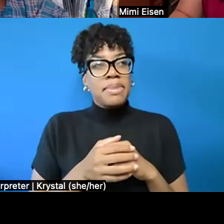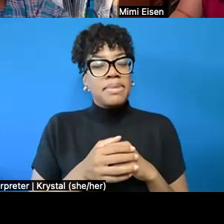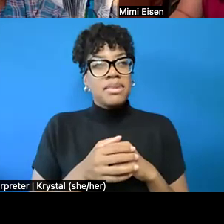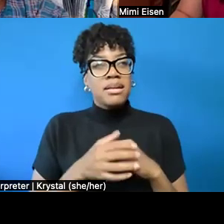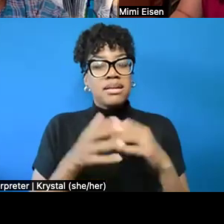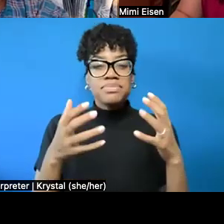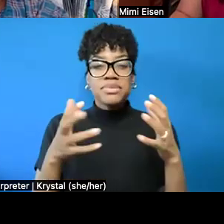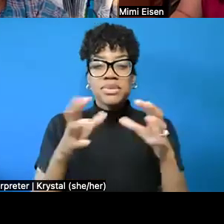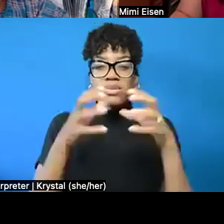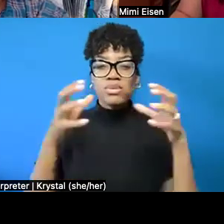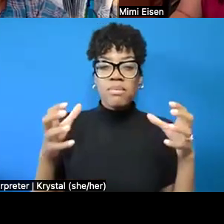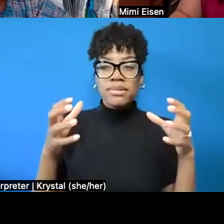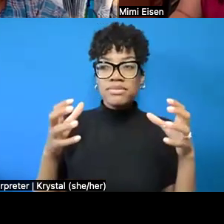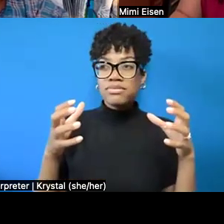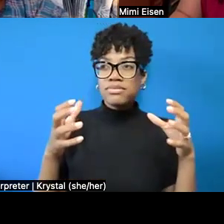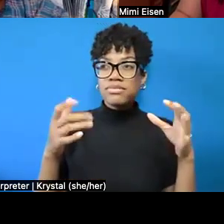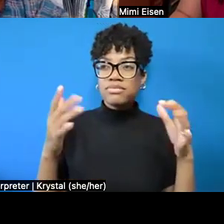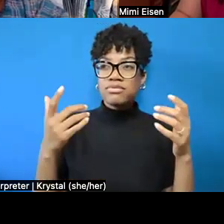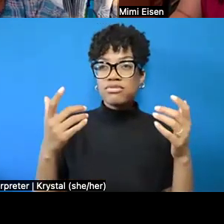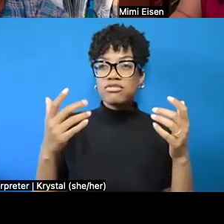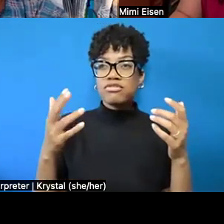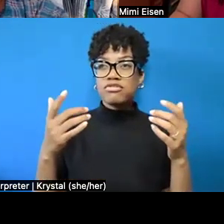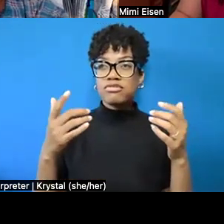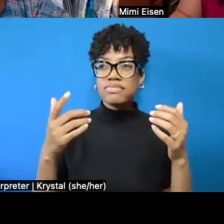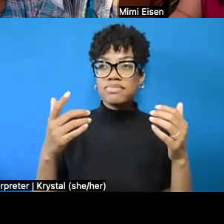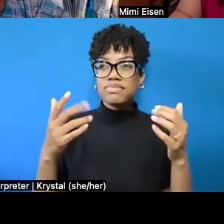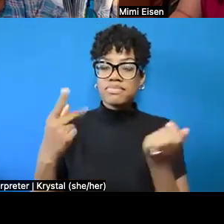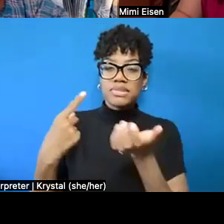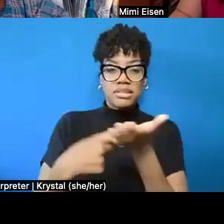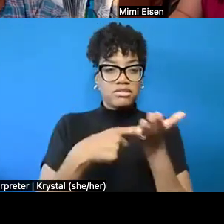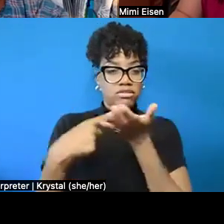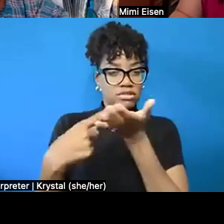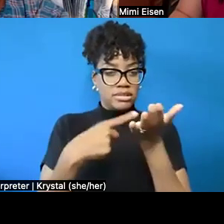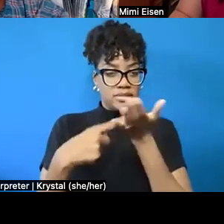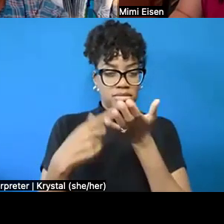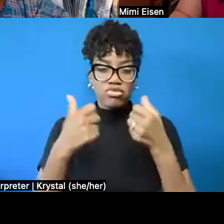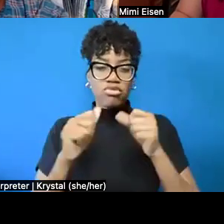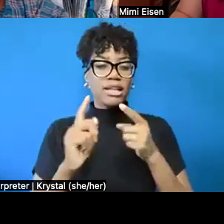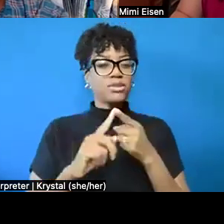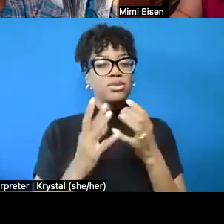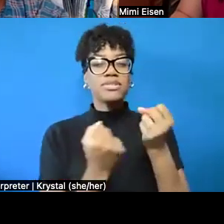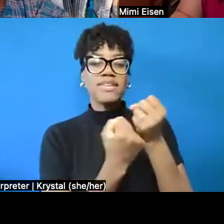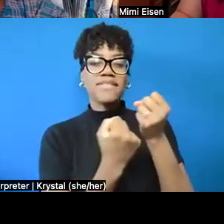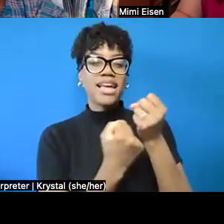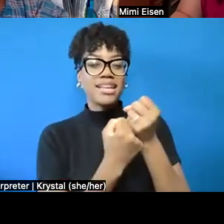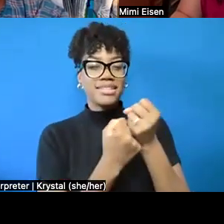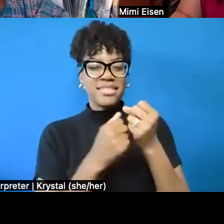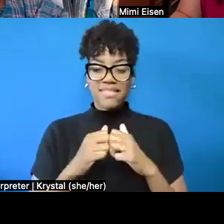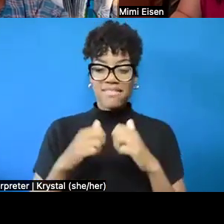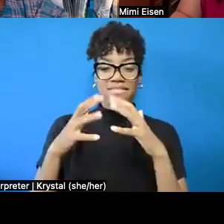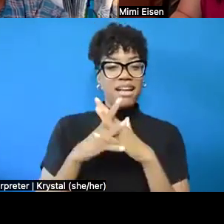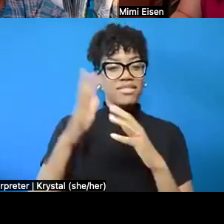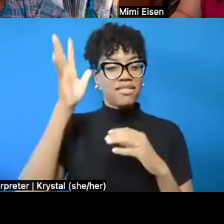get of the Founding Fathers is, they were products of their time. They were men of their time,